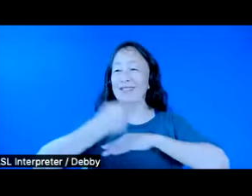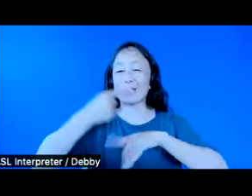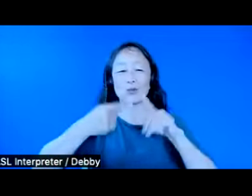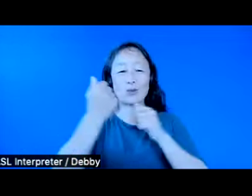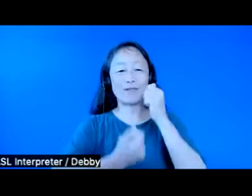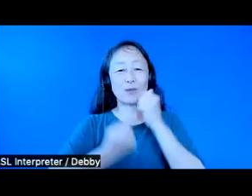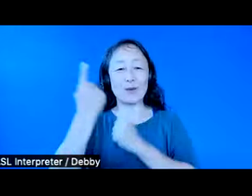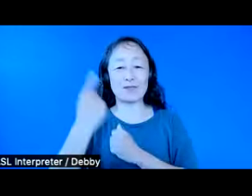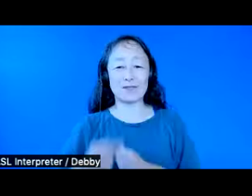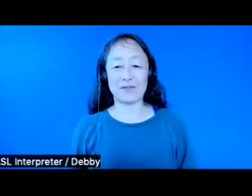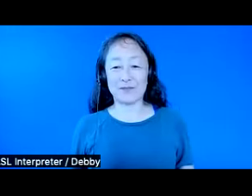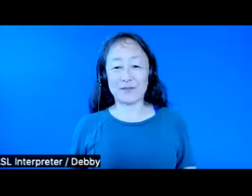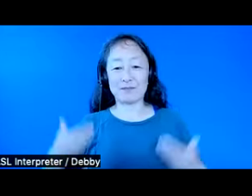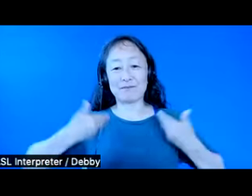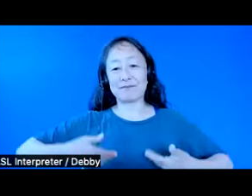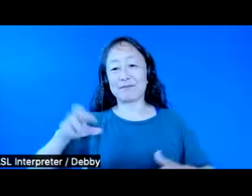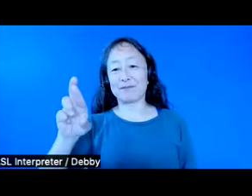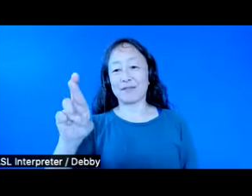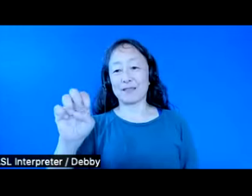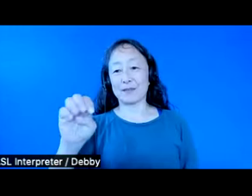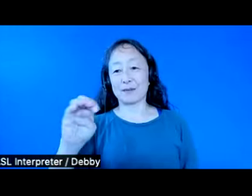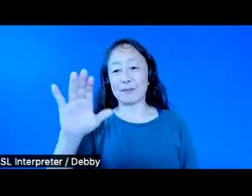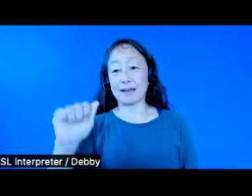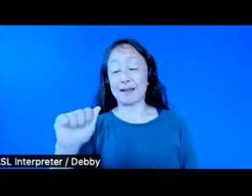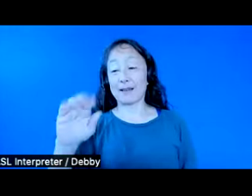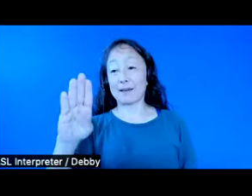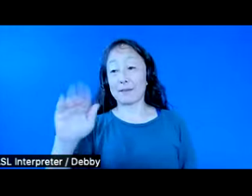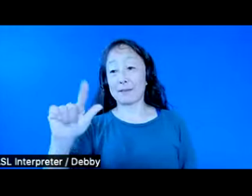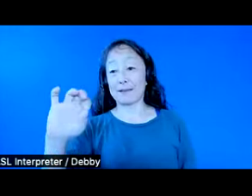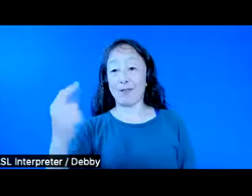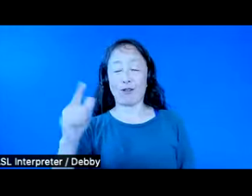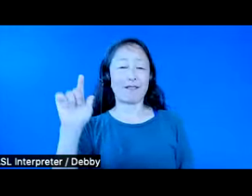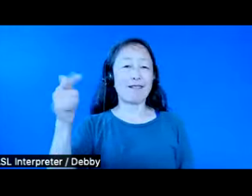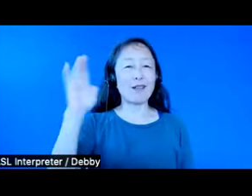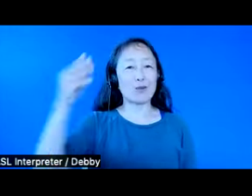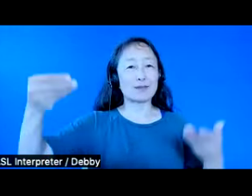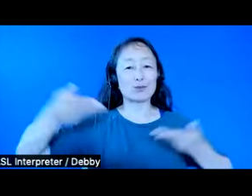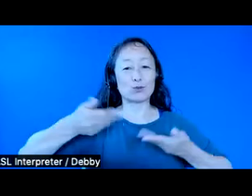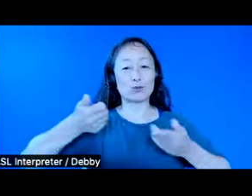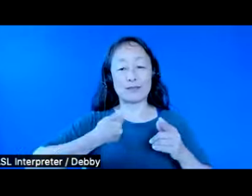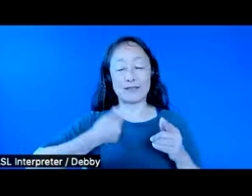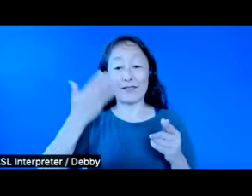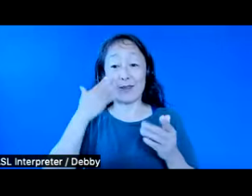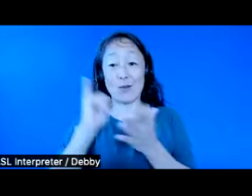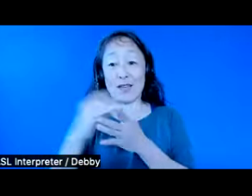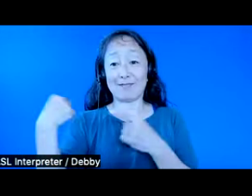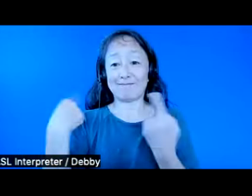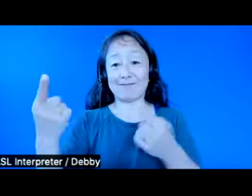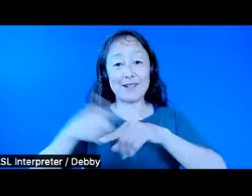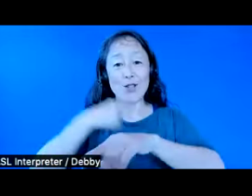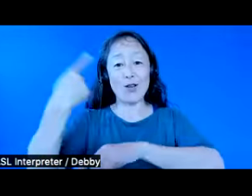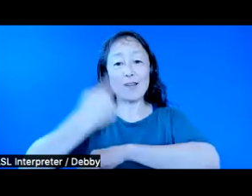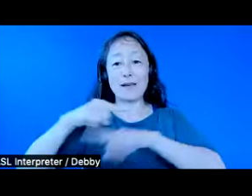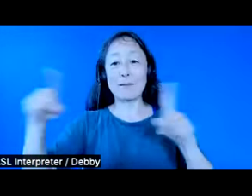everyone. My name is Rebecca Baylock. I'll do a little bit of an intro later. I know it's been a long day, but these 40 hours have